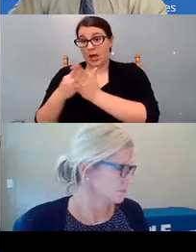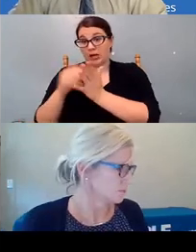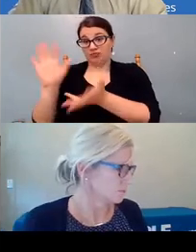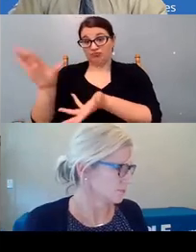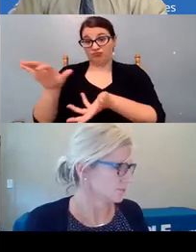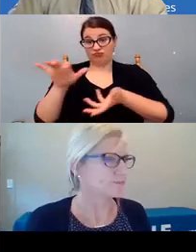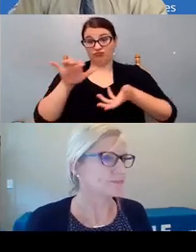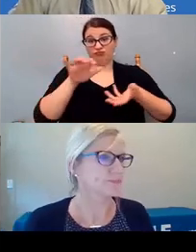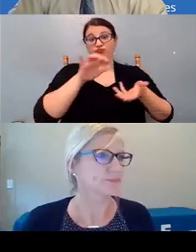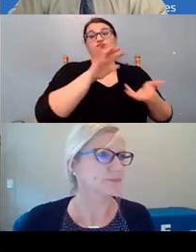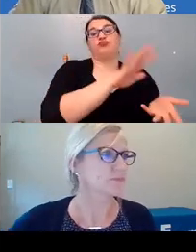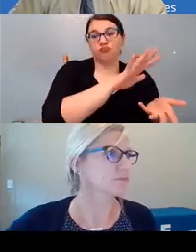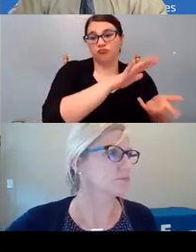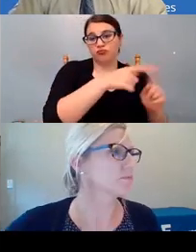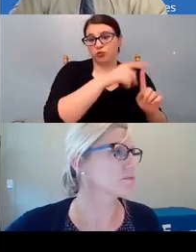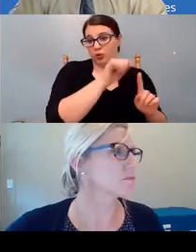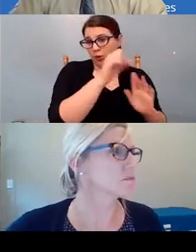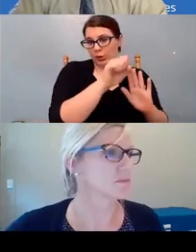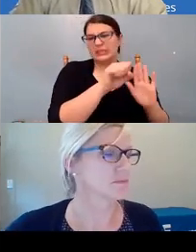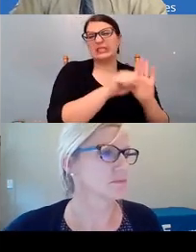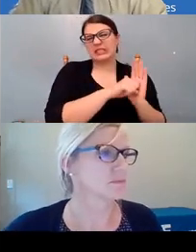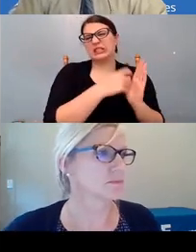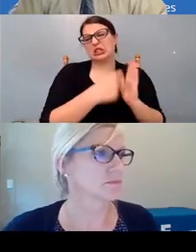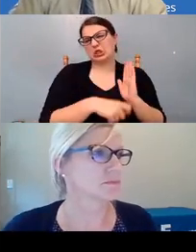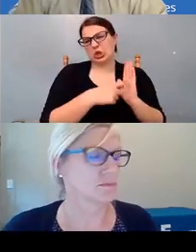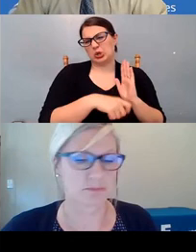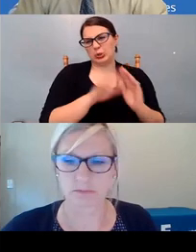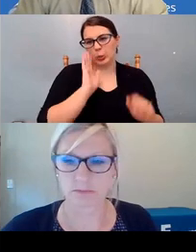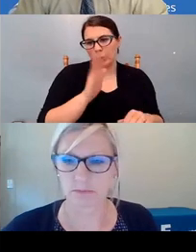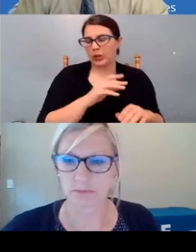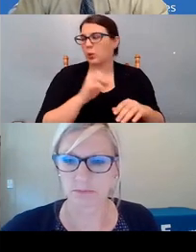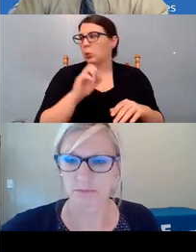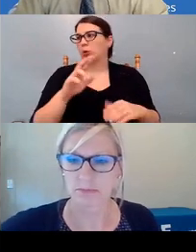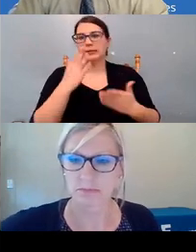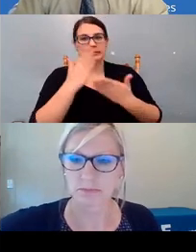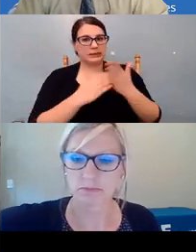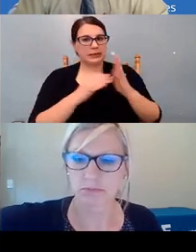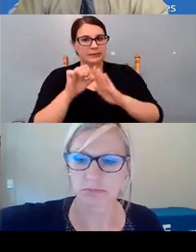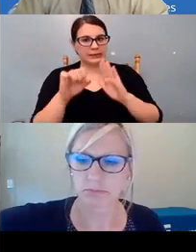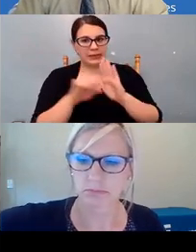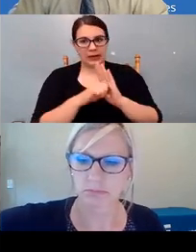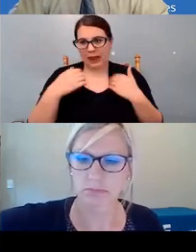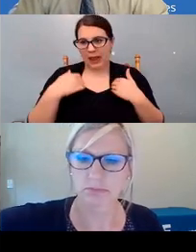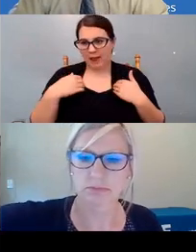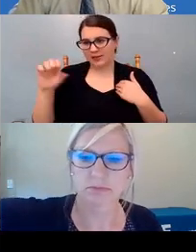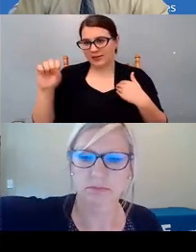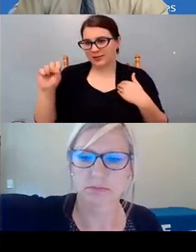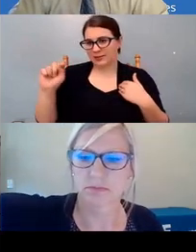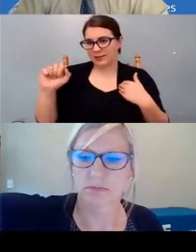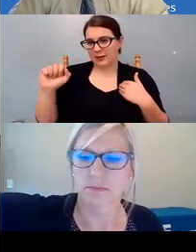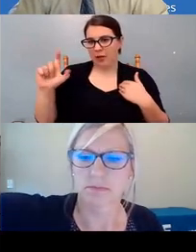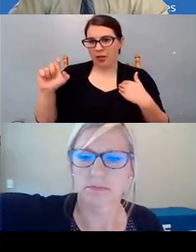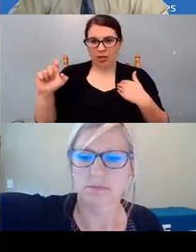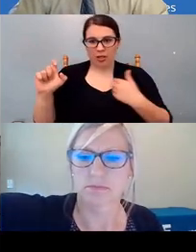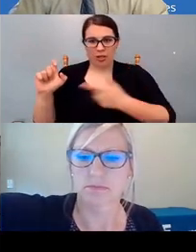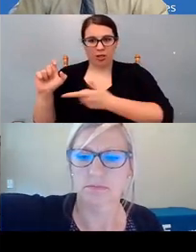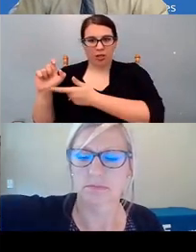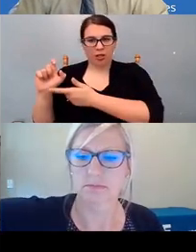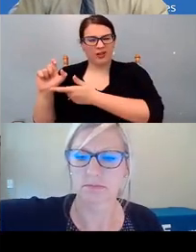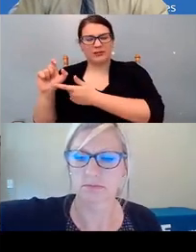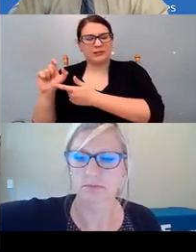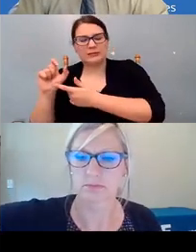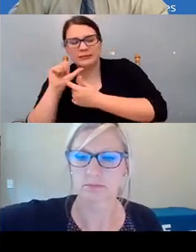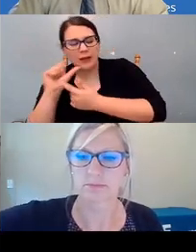of states that have debit cards or loadable cards like ours that charge a monthly fee to have the card. We do